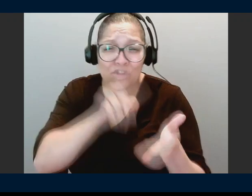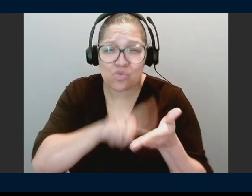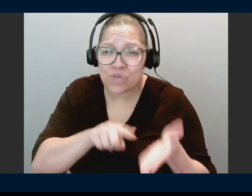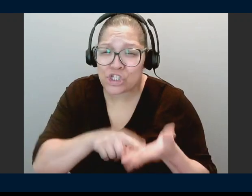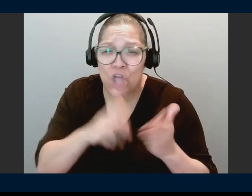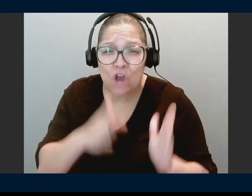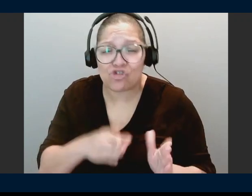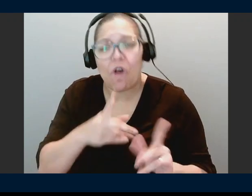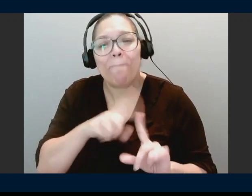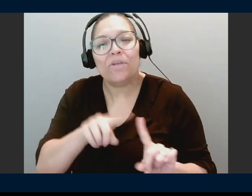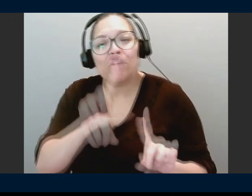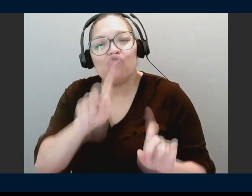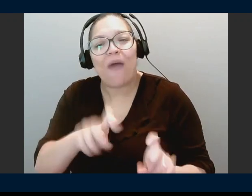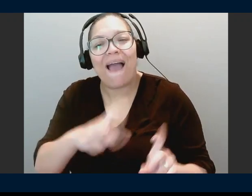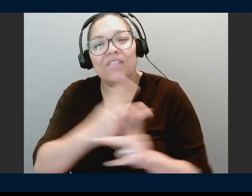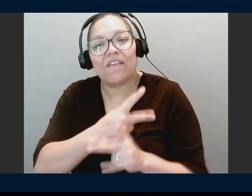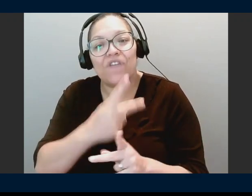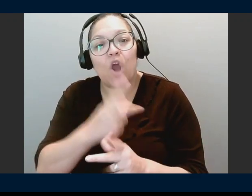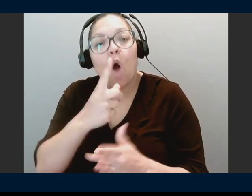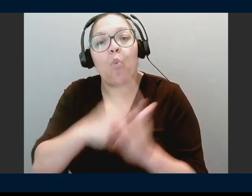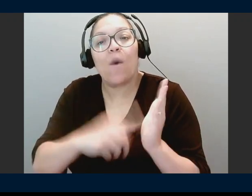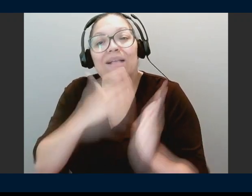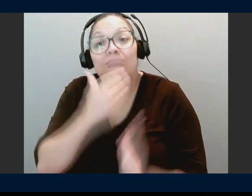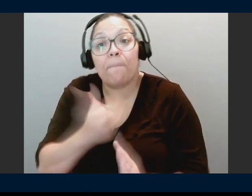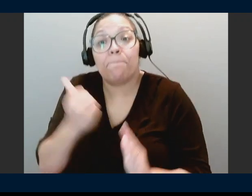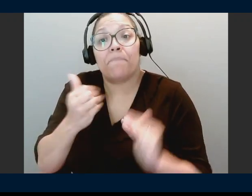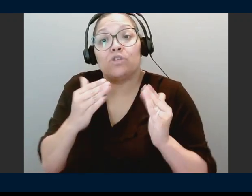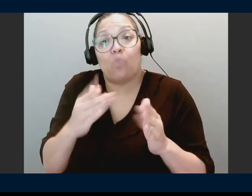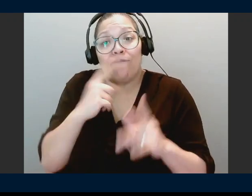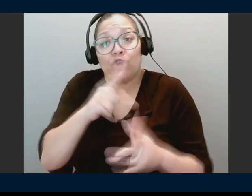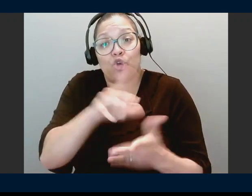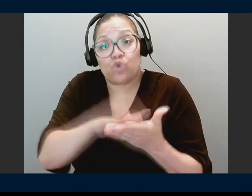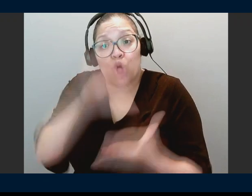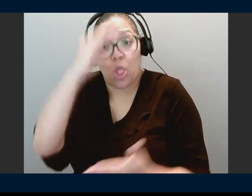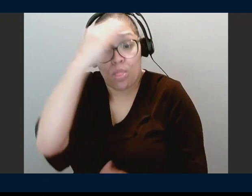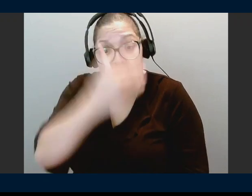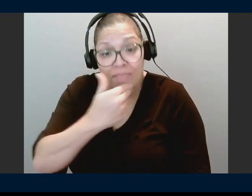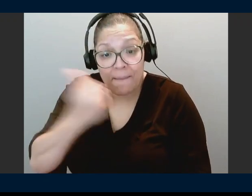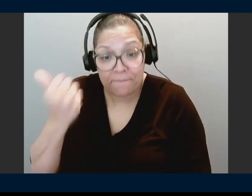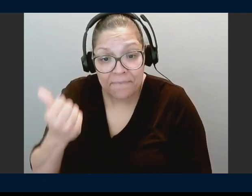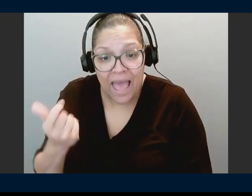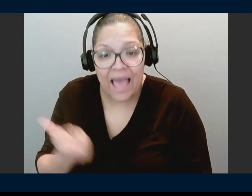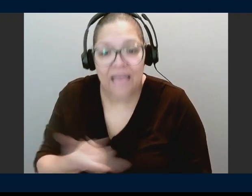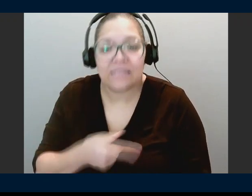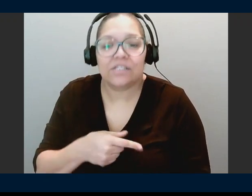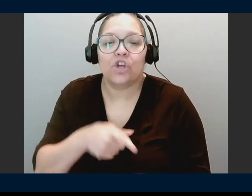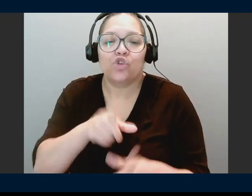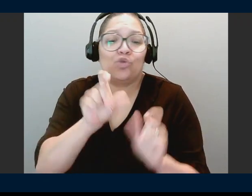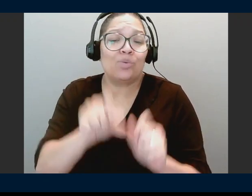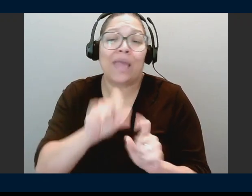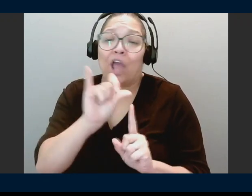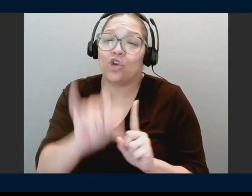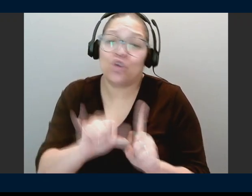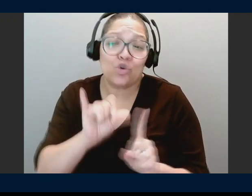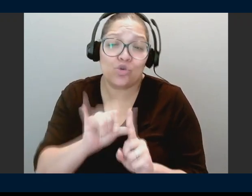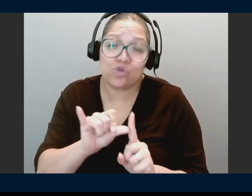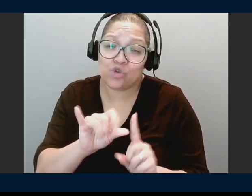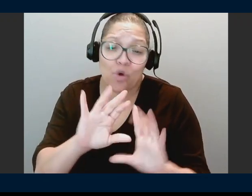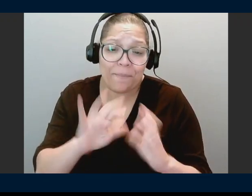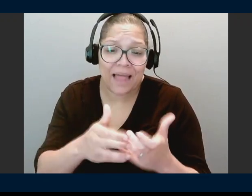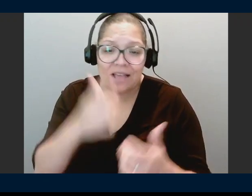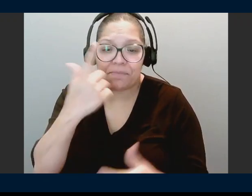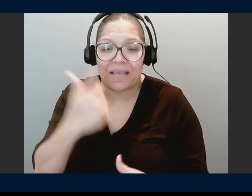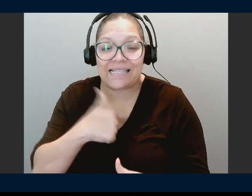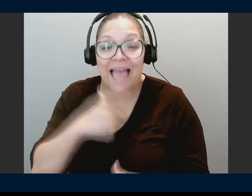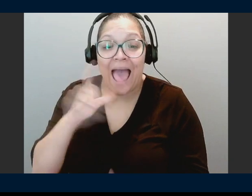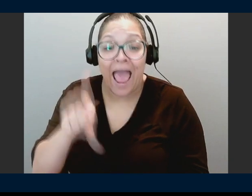that way that helps you learn the best. So some people are not great with classroom things. You can do YouTube classes. I had to learn cryogenics 1 year.